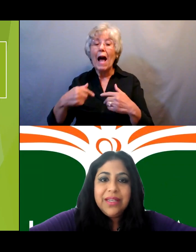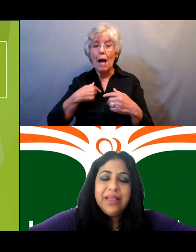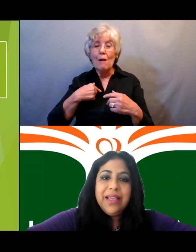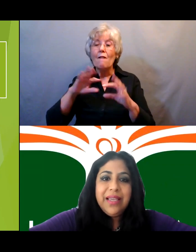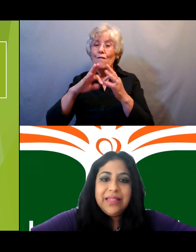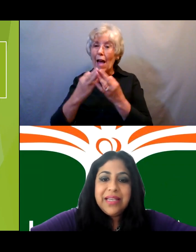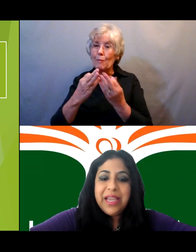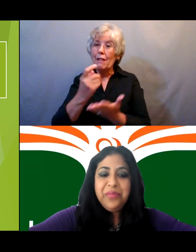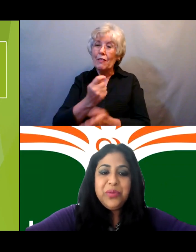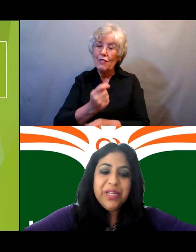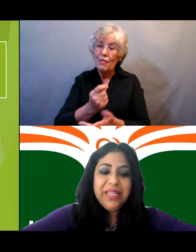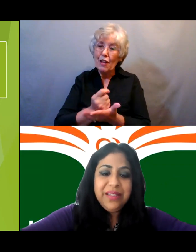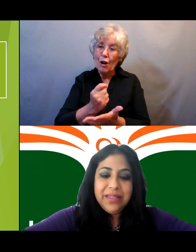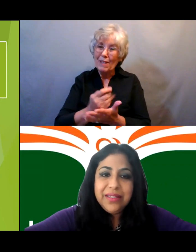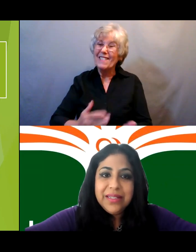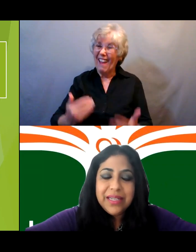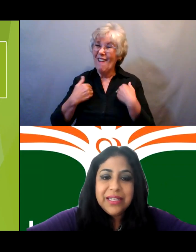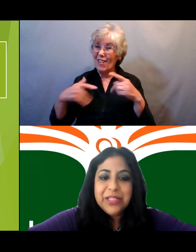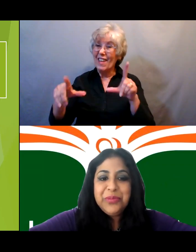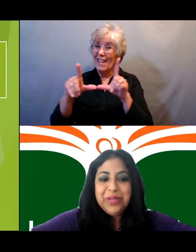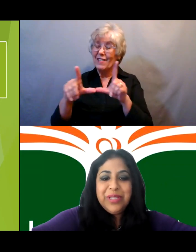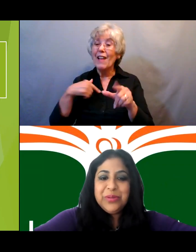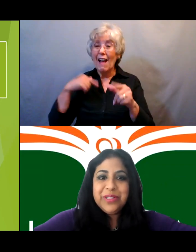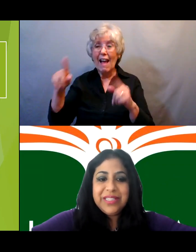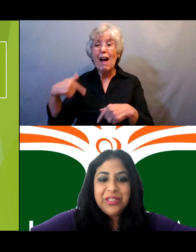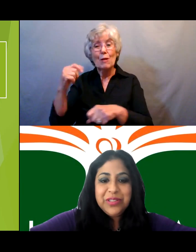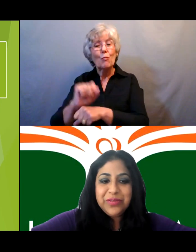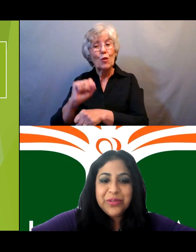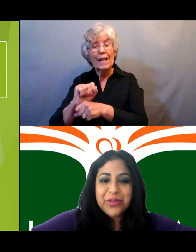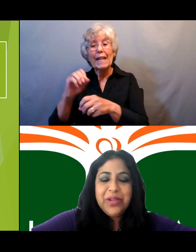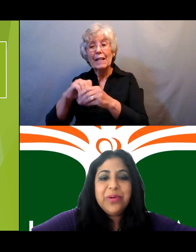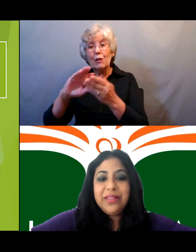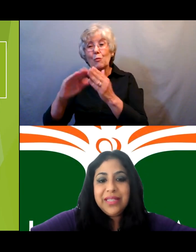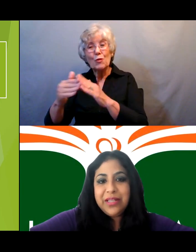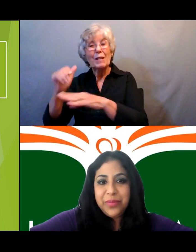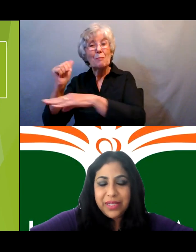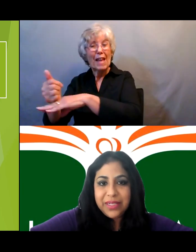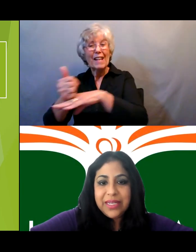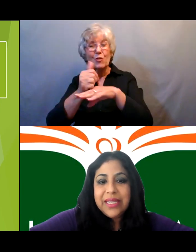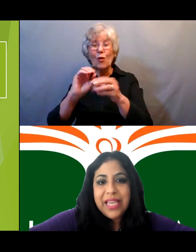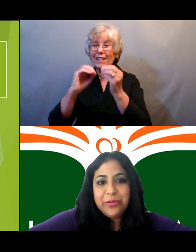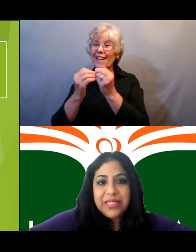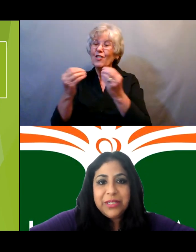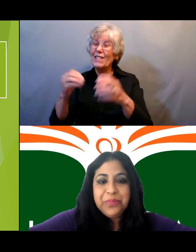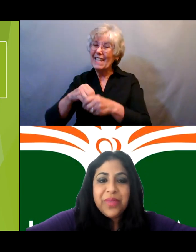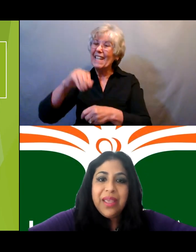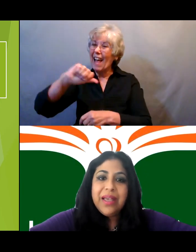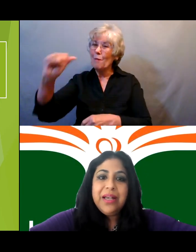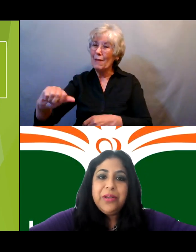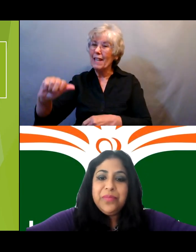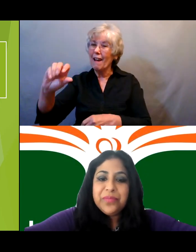therapist, and I have been working in community-based organizations for quite a while in the Alameda